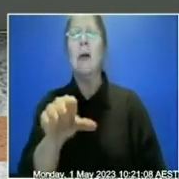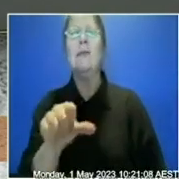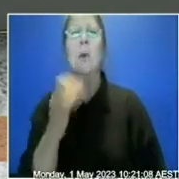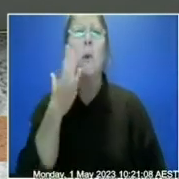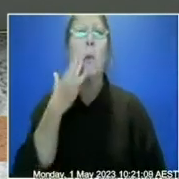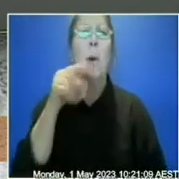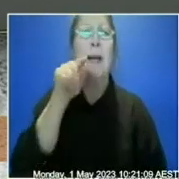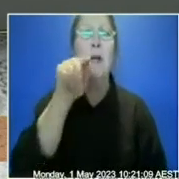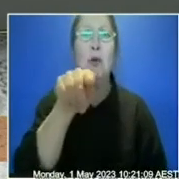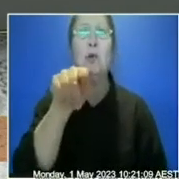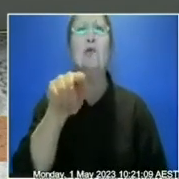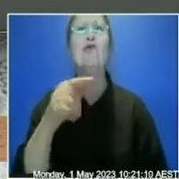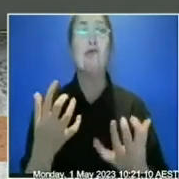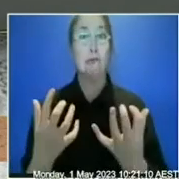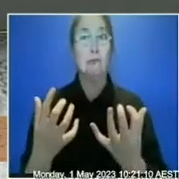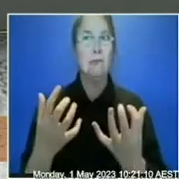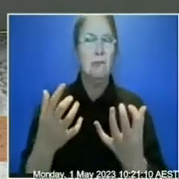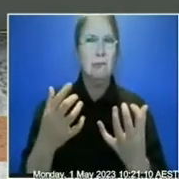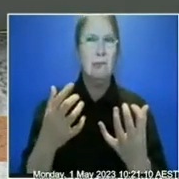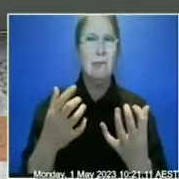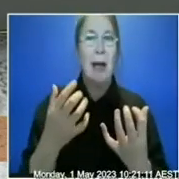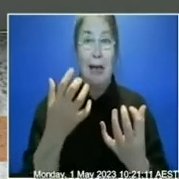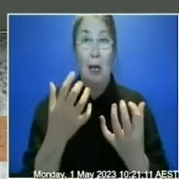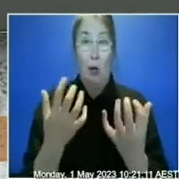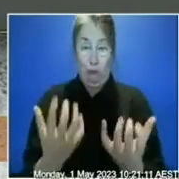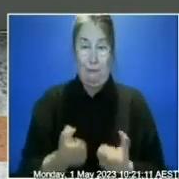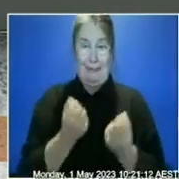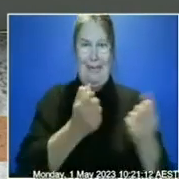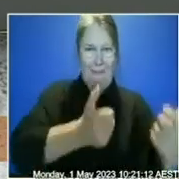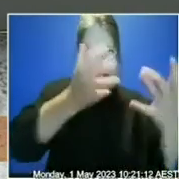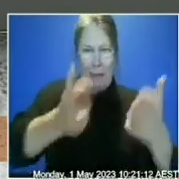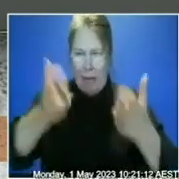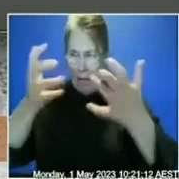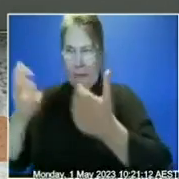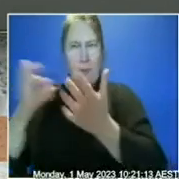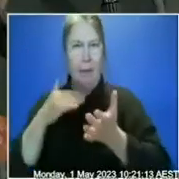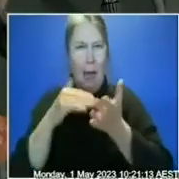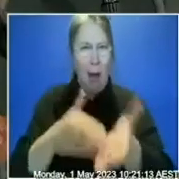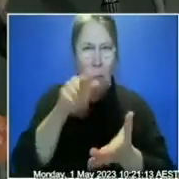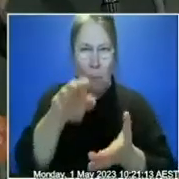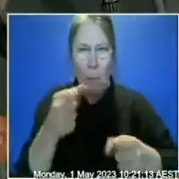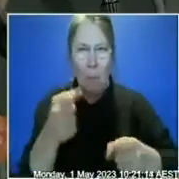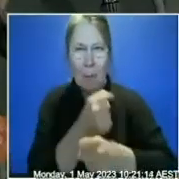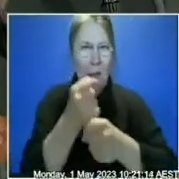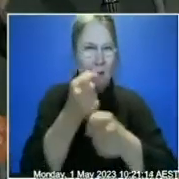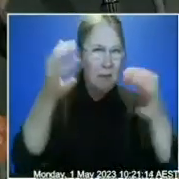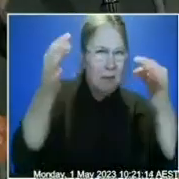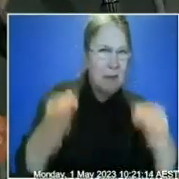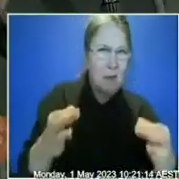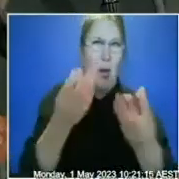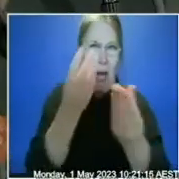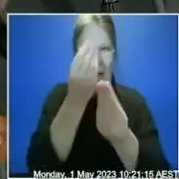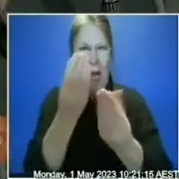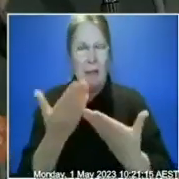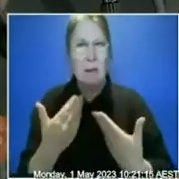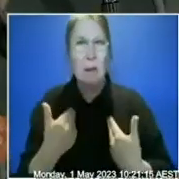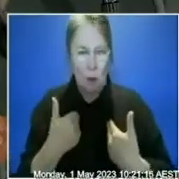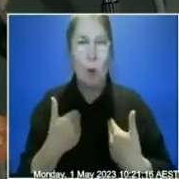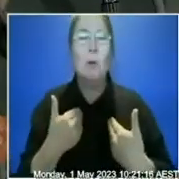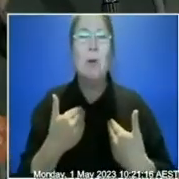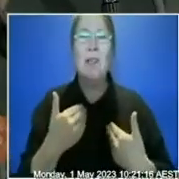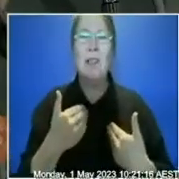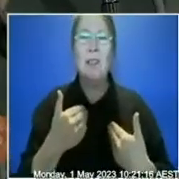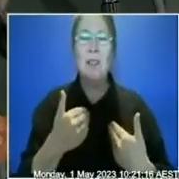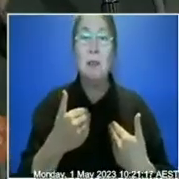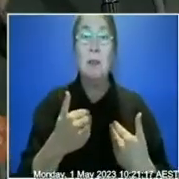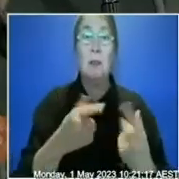probably meet all four. Do the priorities add up? Are your First Peoples and you're on a family reunification order, does that up your priority, or is it just all